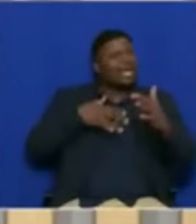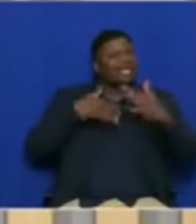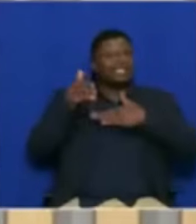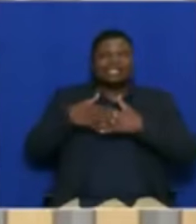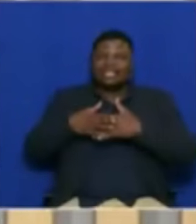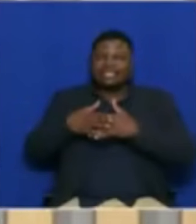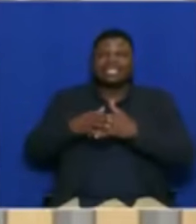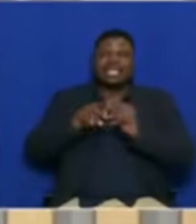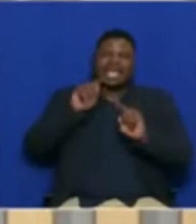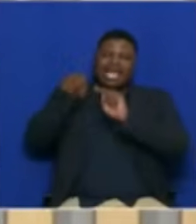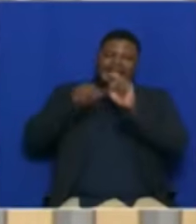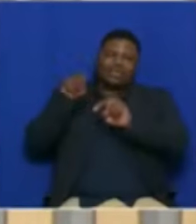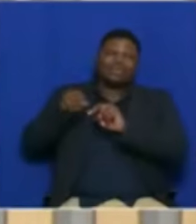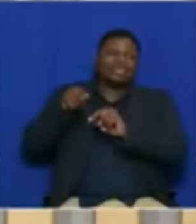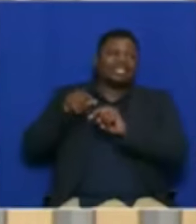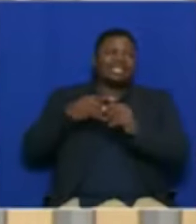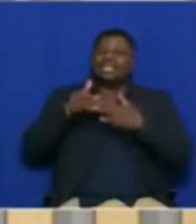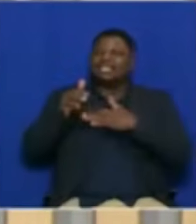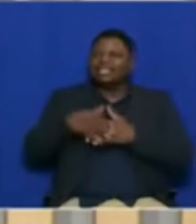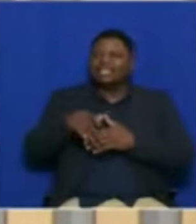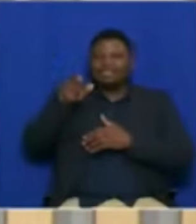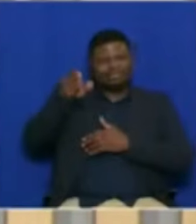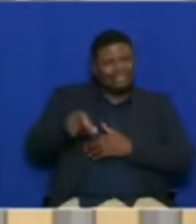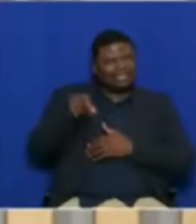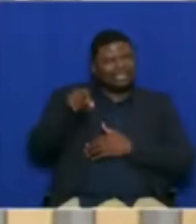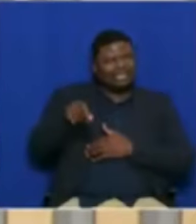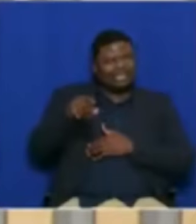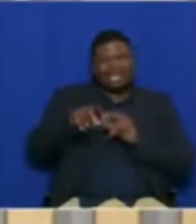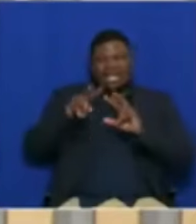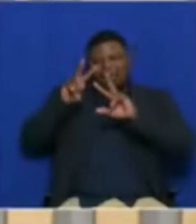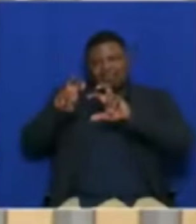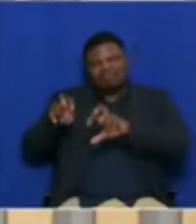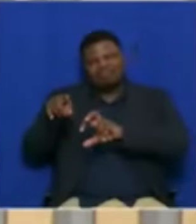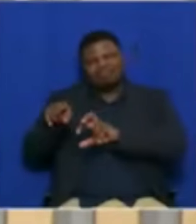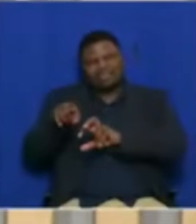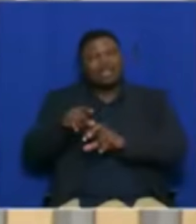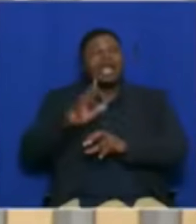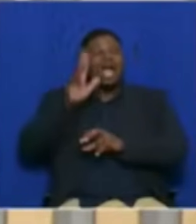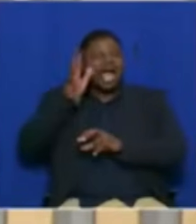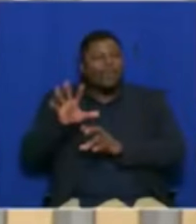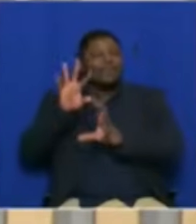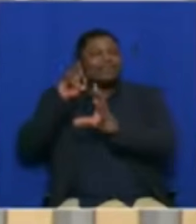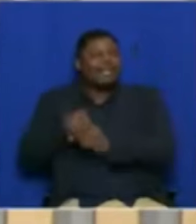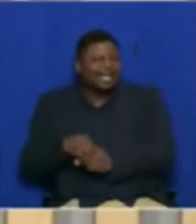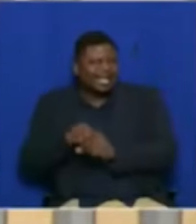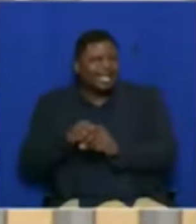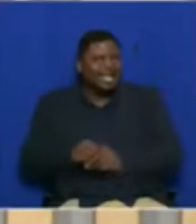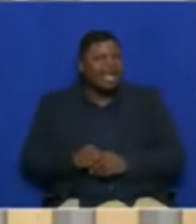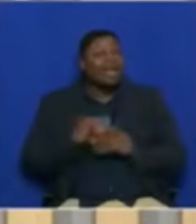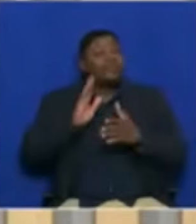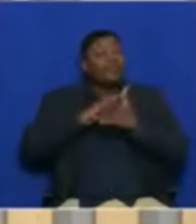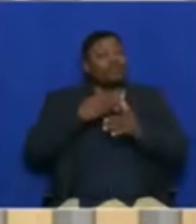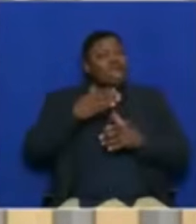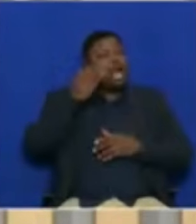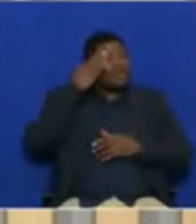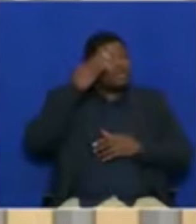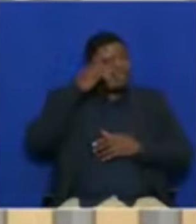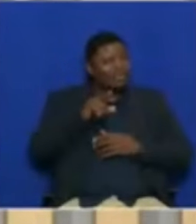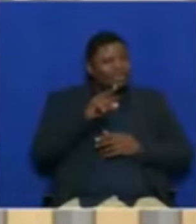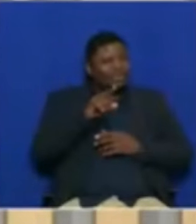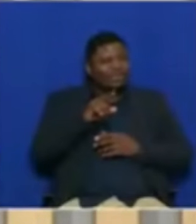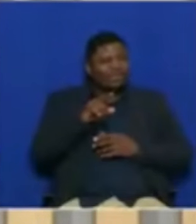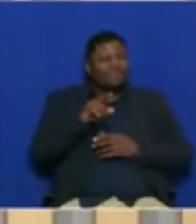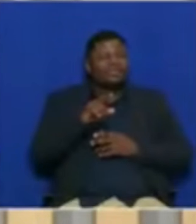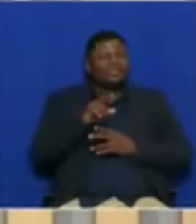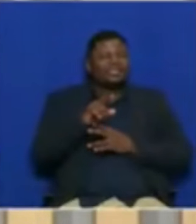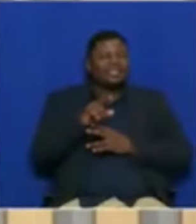But when you look at this here, because General Madondo and the other people are also in other dockets, so the chief handles that. But